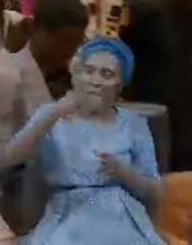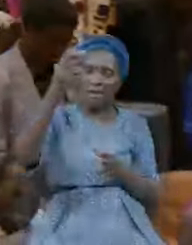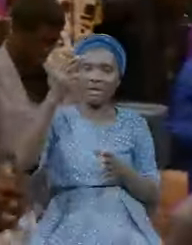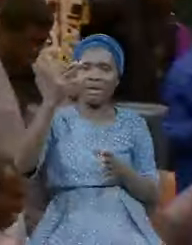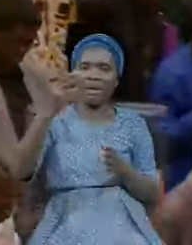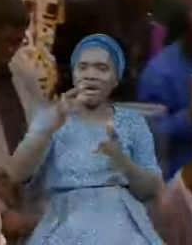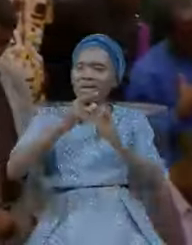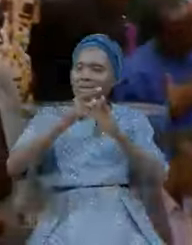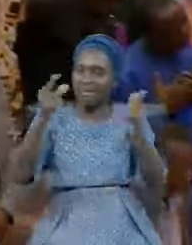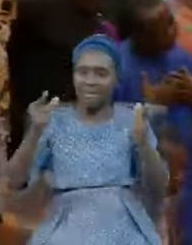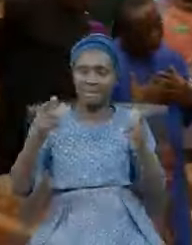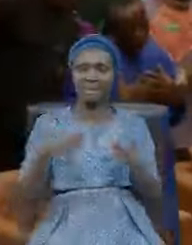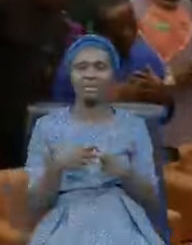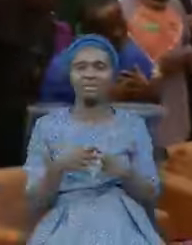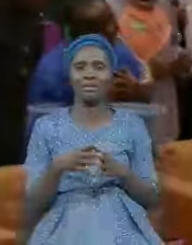greater,